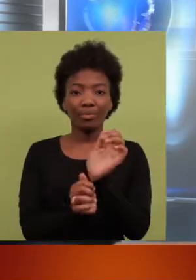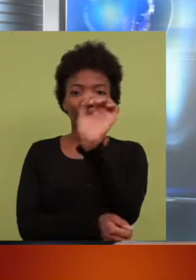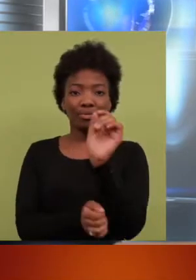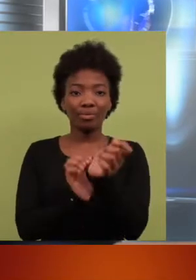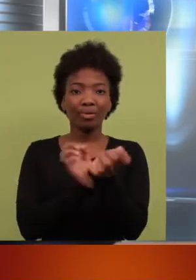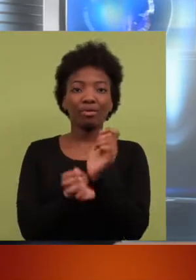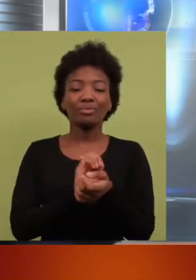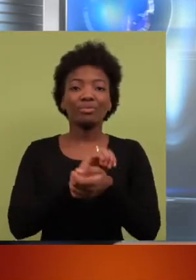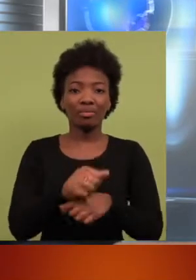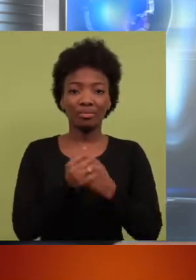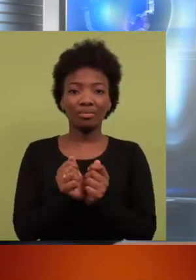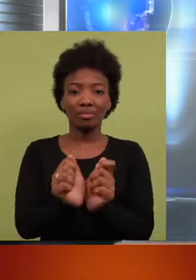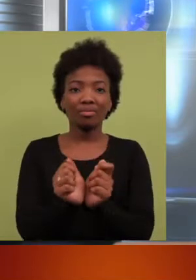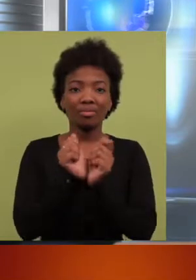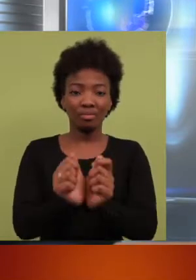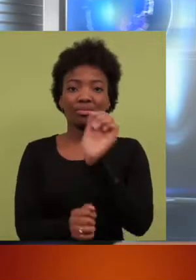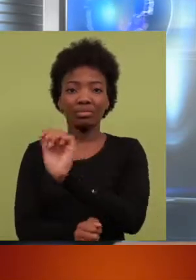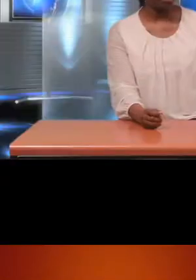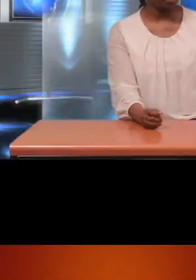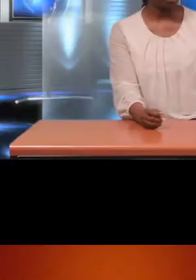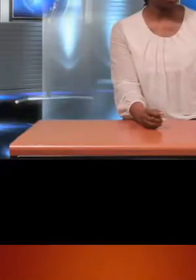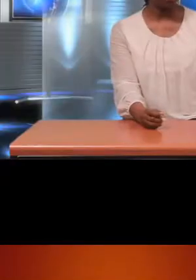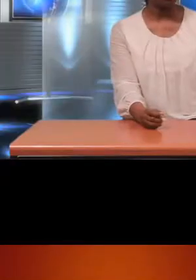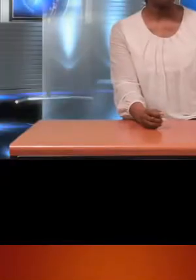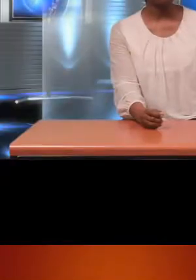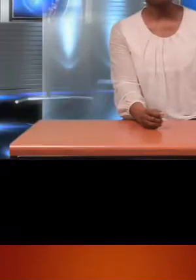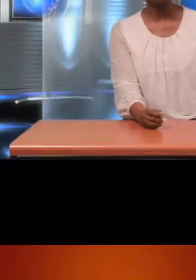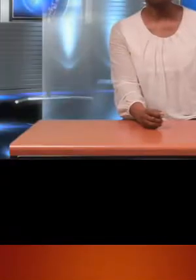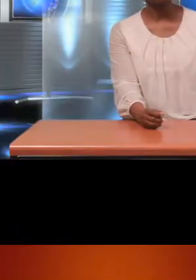day, Nonzwakazi. What's the current situation there?